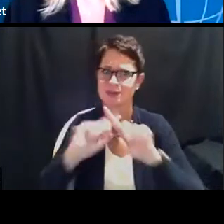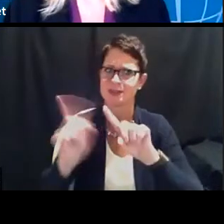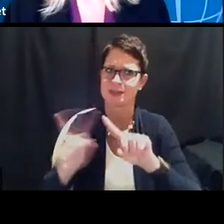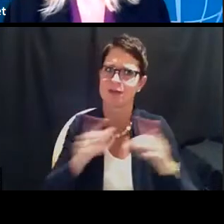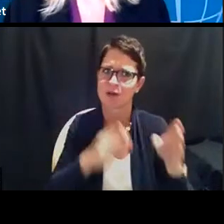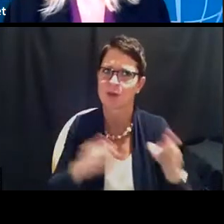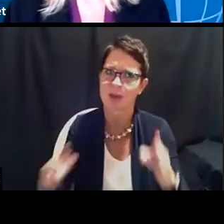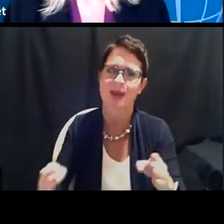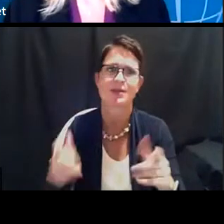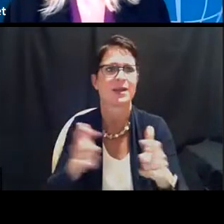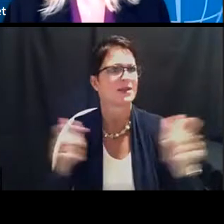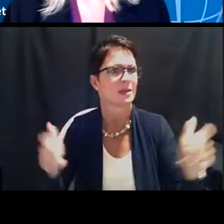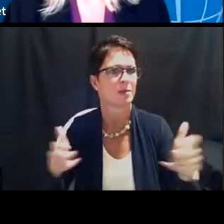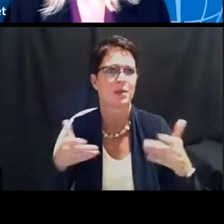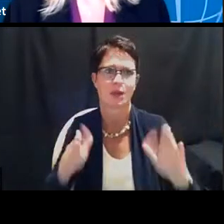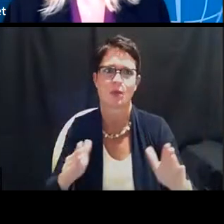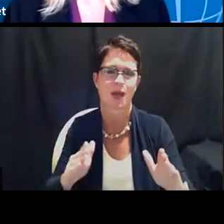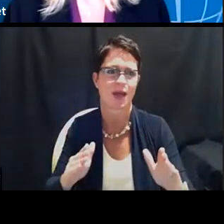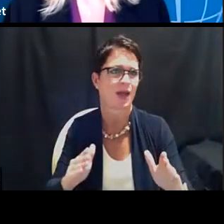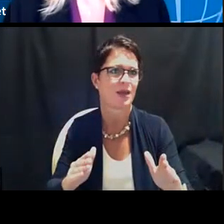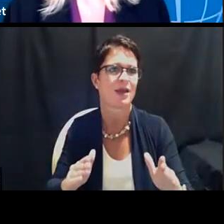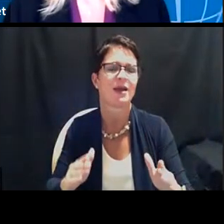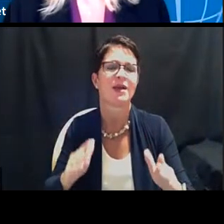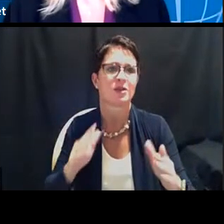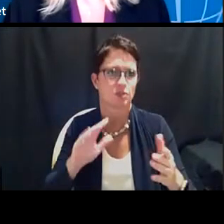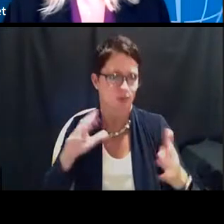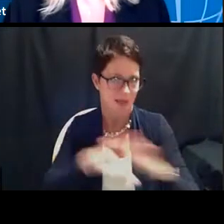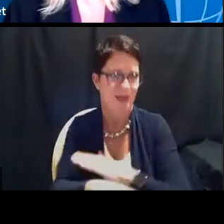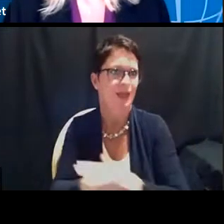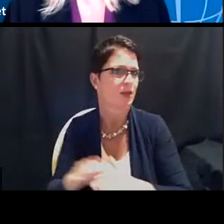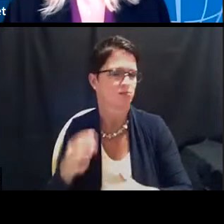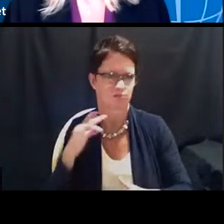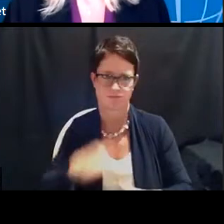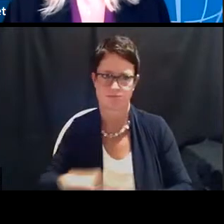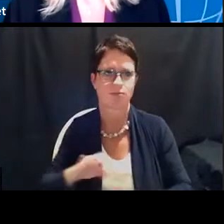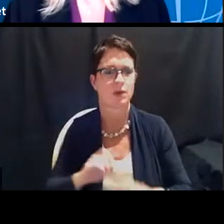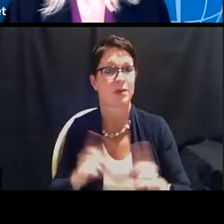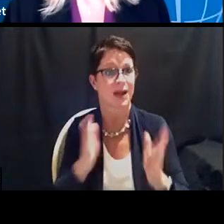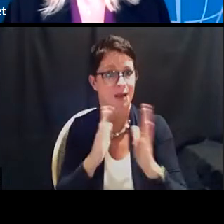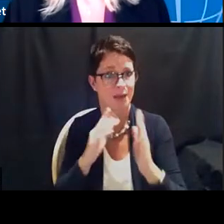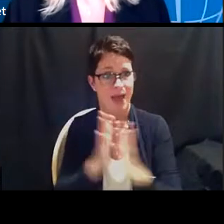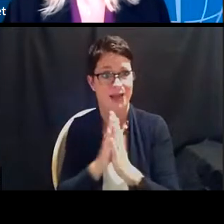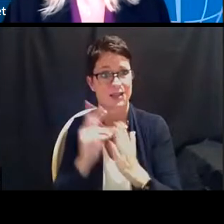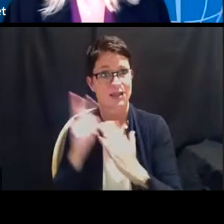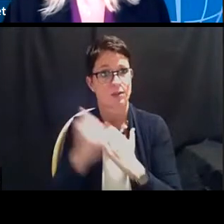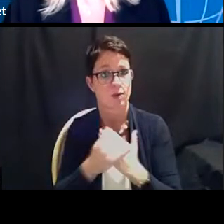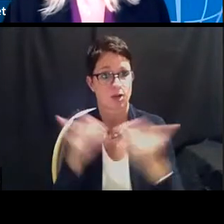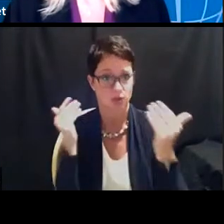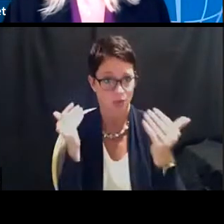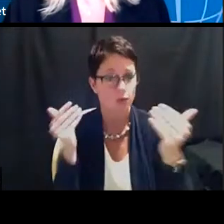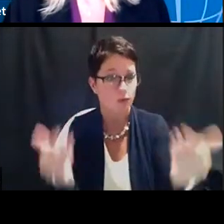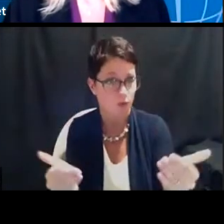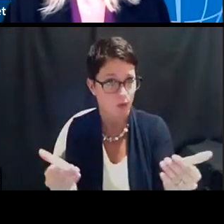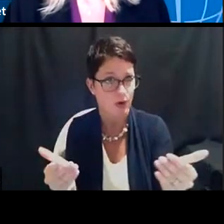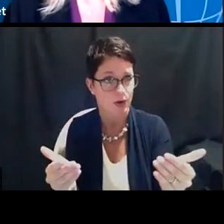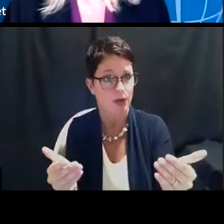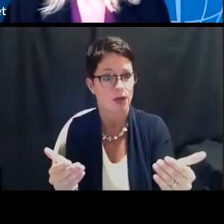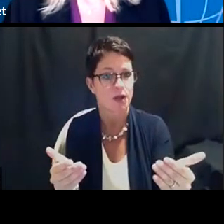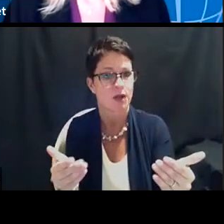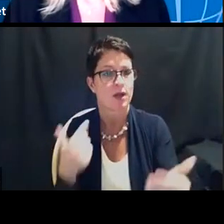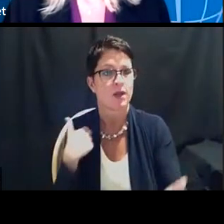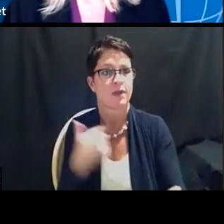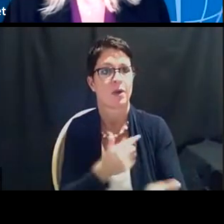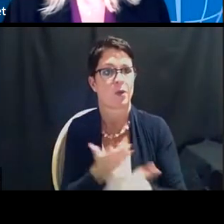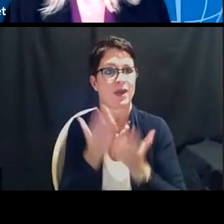big myth that there's no way into the apprenticeship. So I ask that if this project does move forward, that we